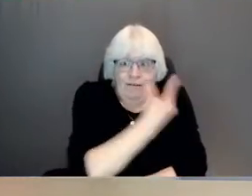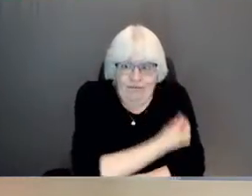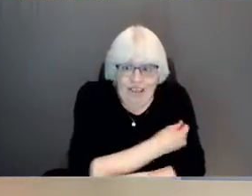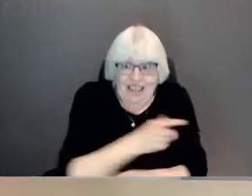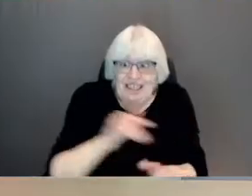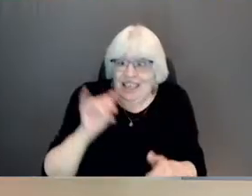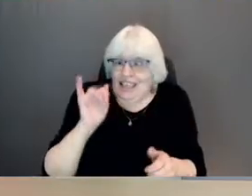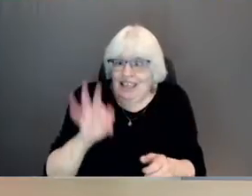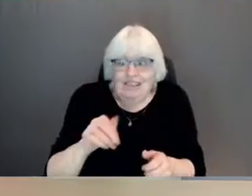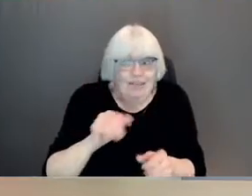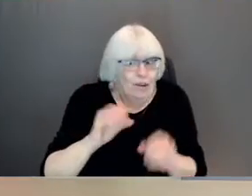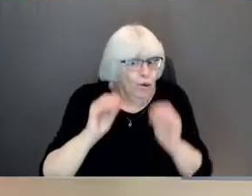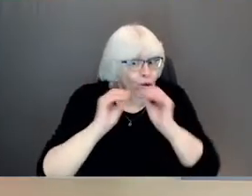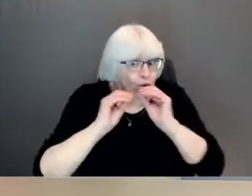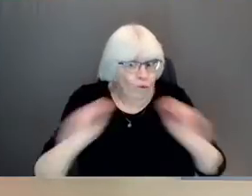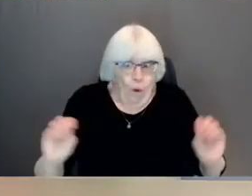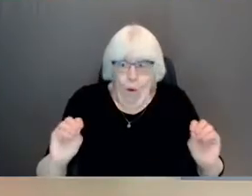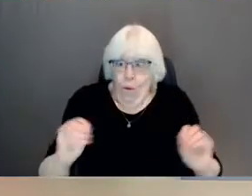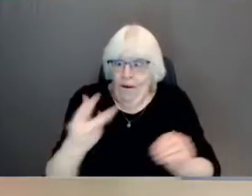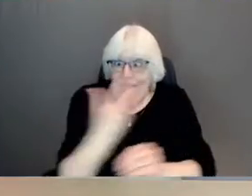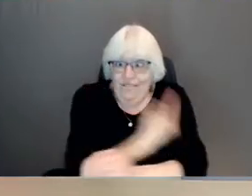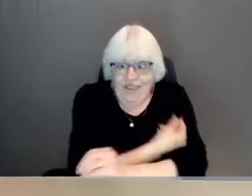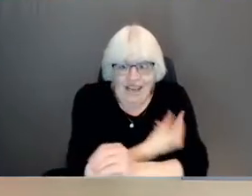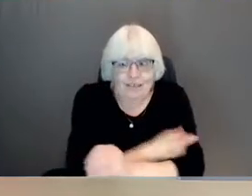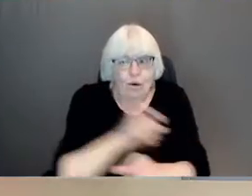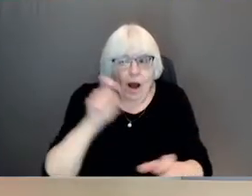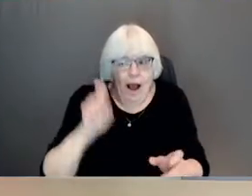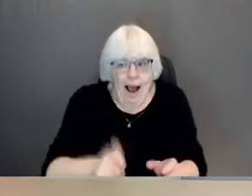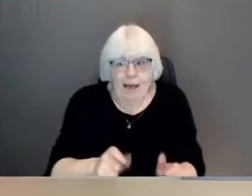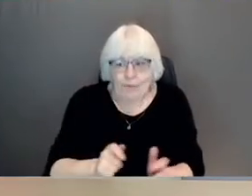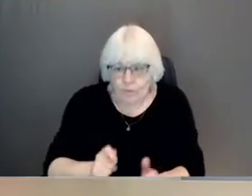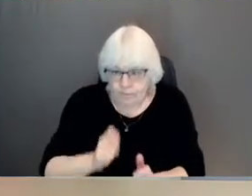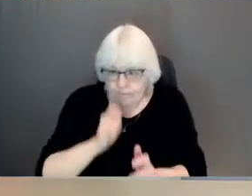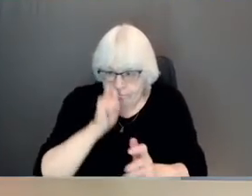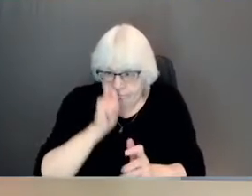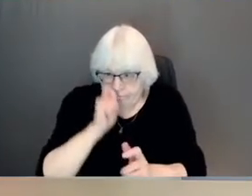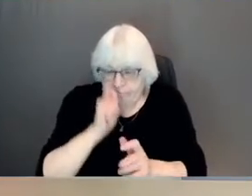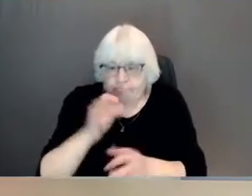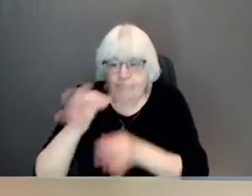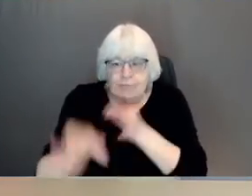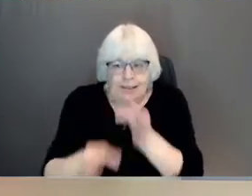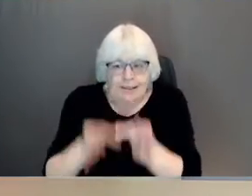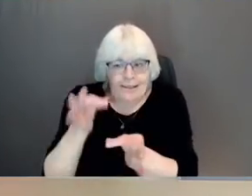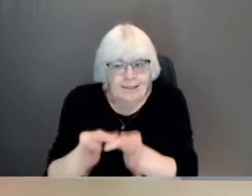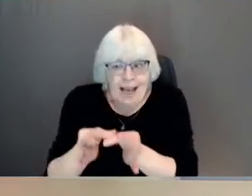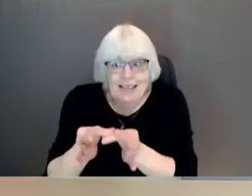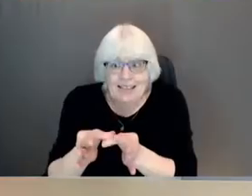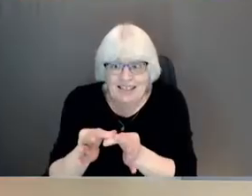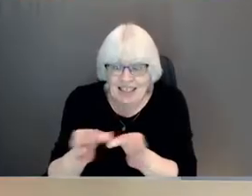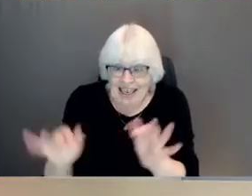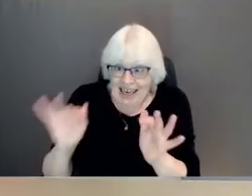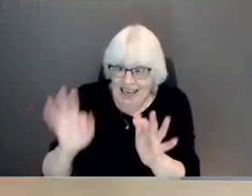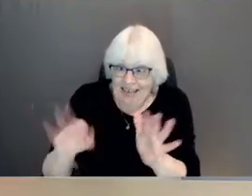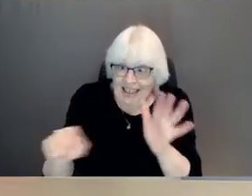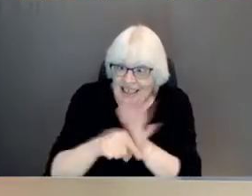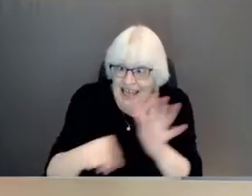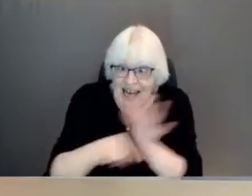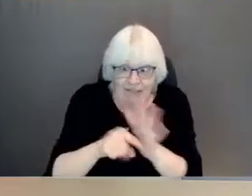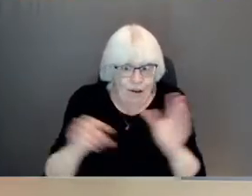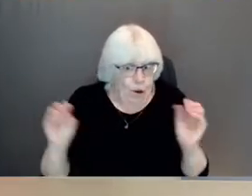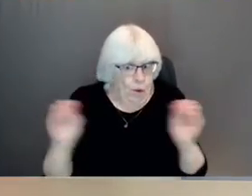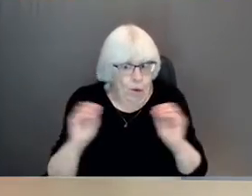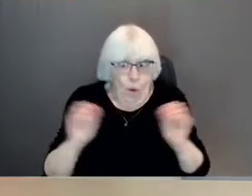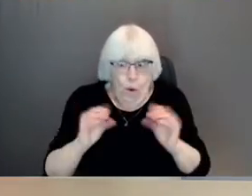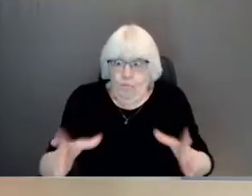clinic before leaving. Some may be able to get tested today and others tomorrow and others on Saturday. I ask that you please